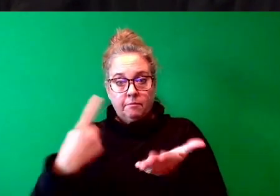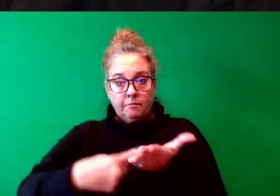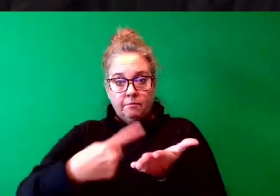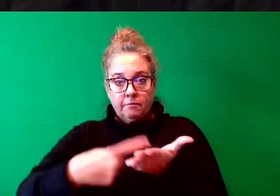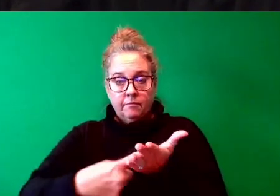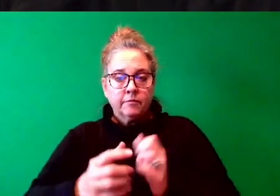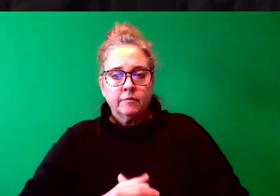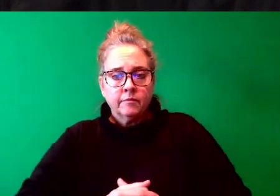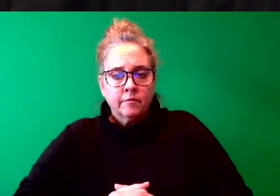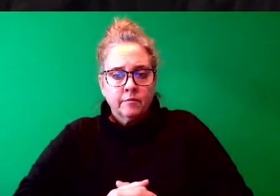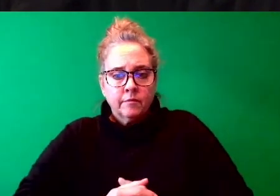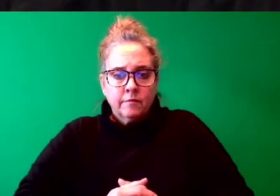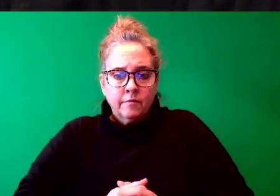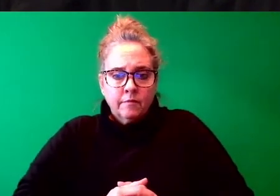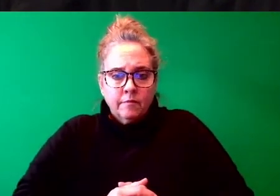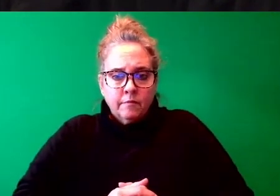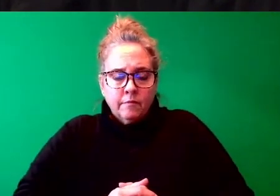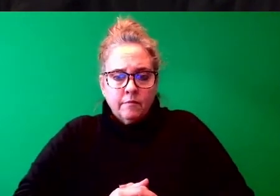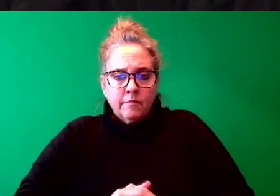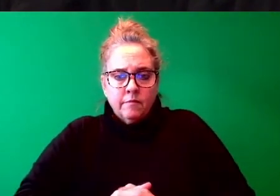for people to participate virtually.